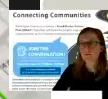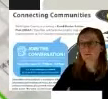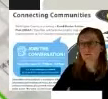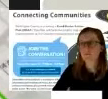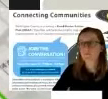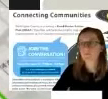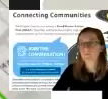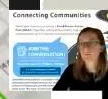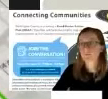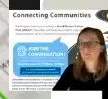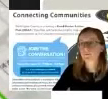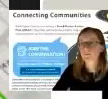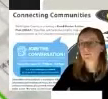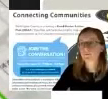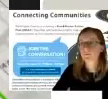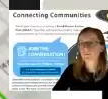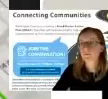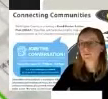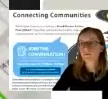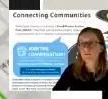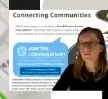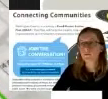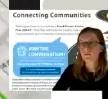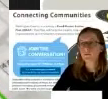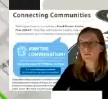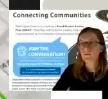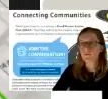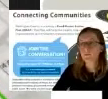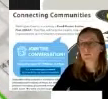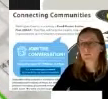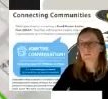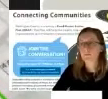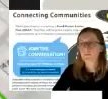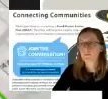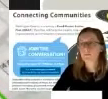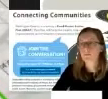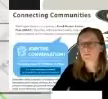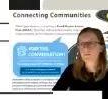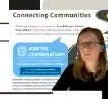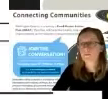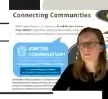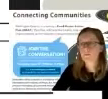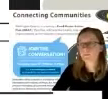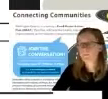jurisdiction, but they are potentials. Next slide, please.